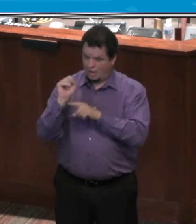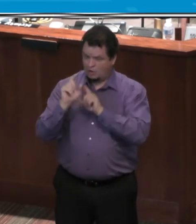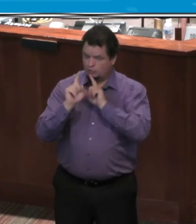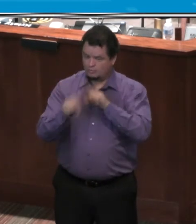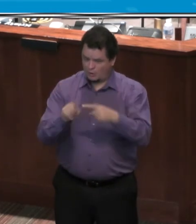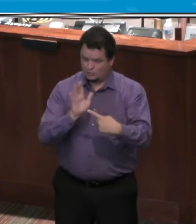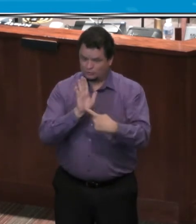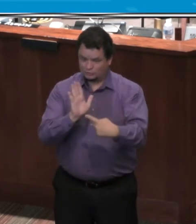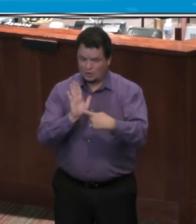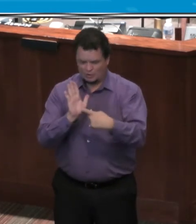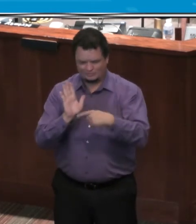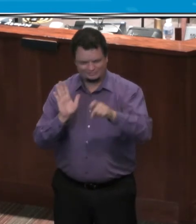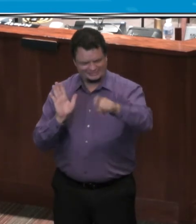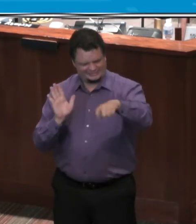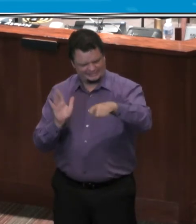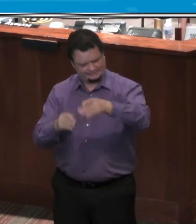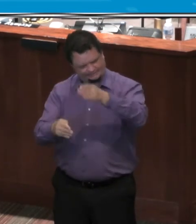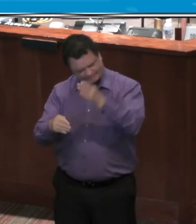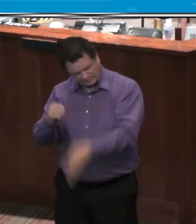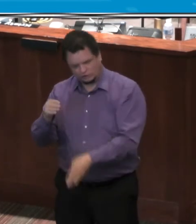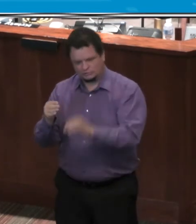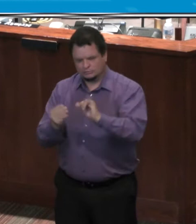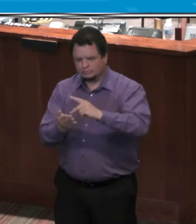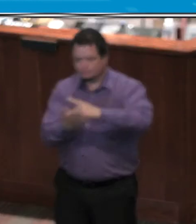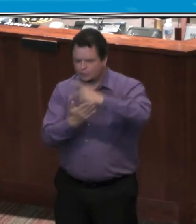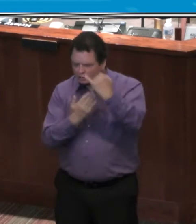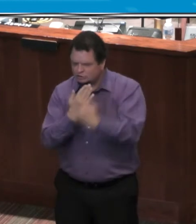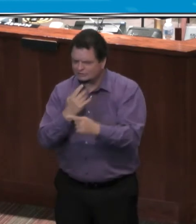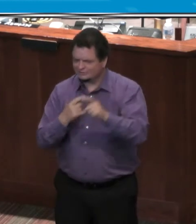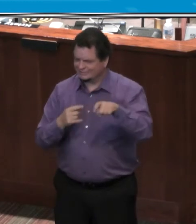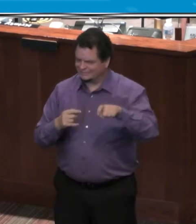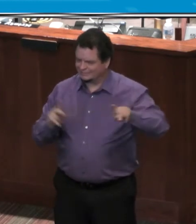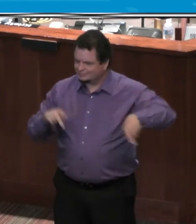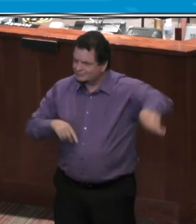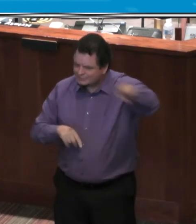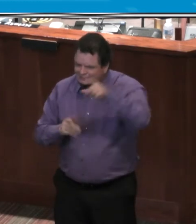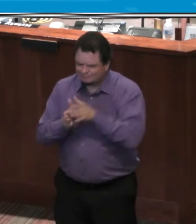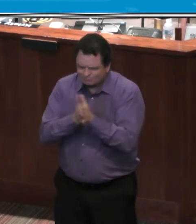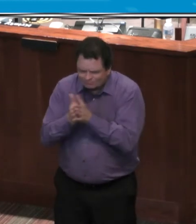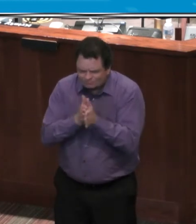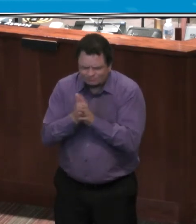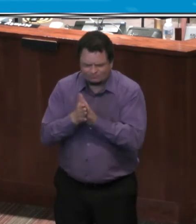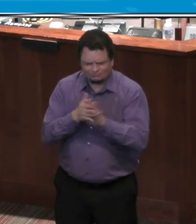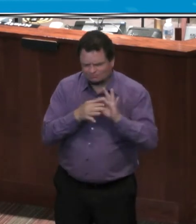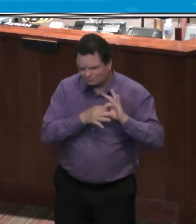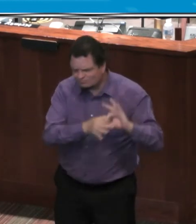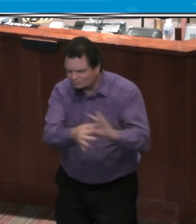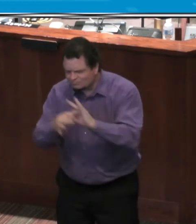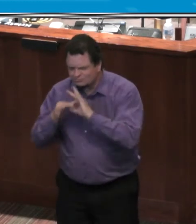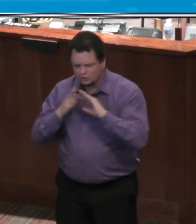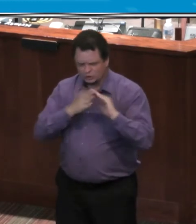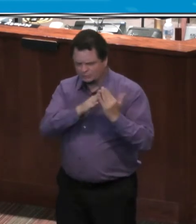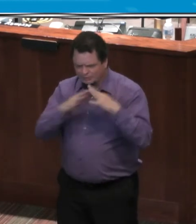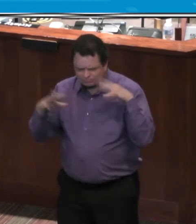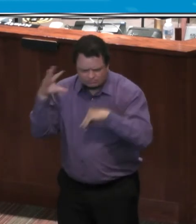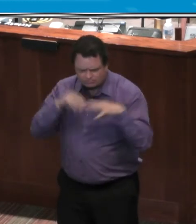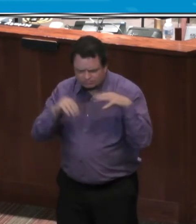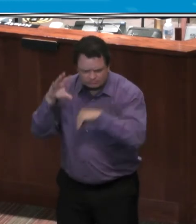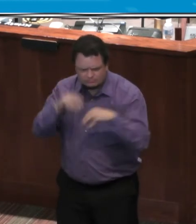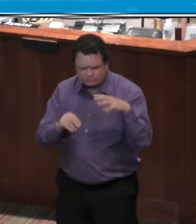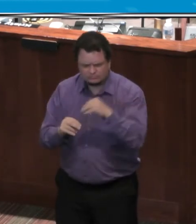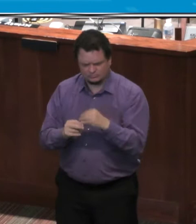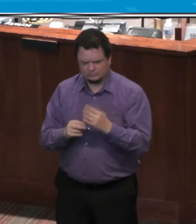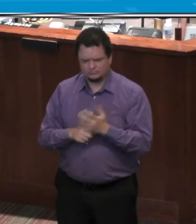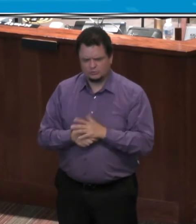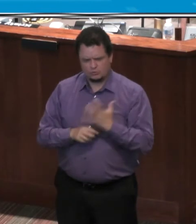these challenges as opportunities to bring the community even closer together and create a healthier, safer Colorado Springs. I will now